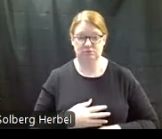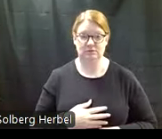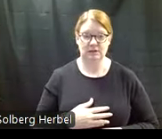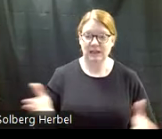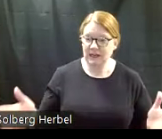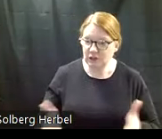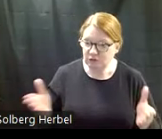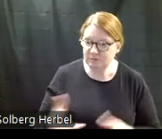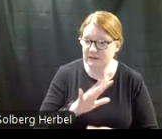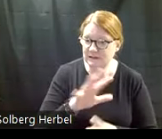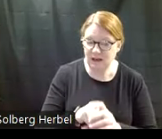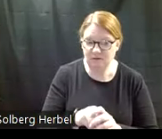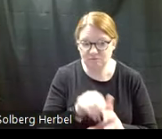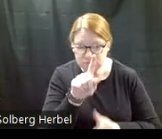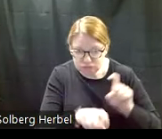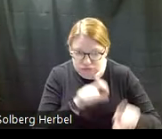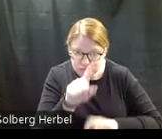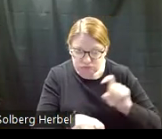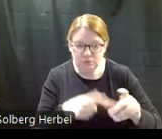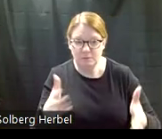questions and providing feedback.